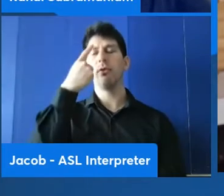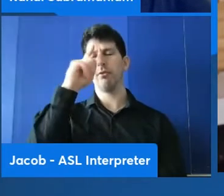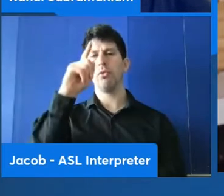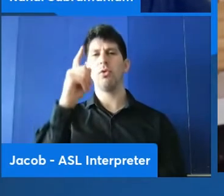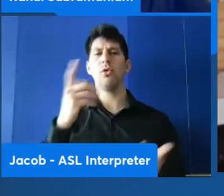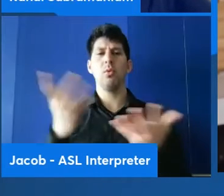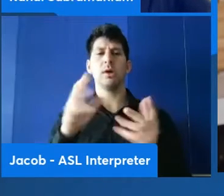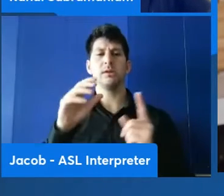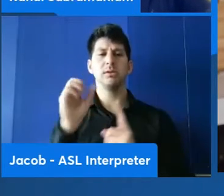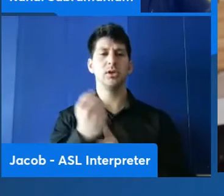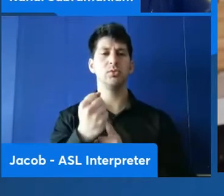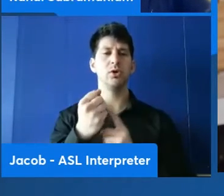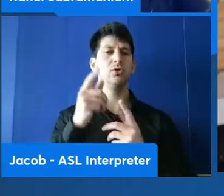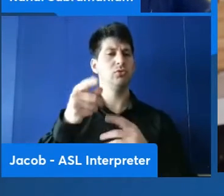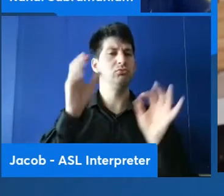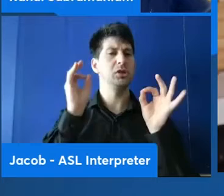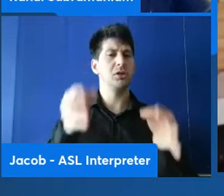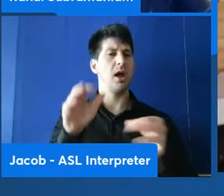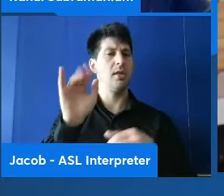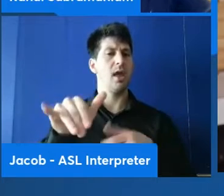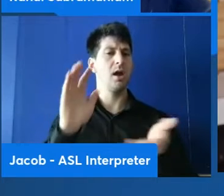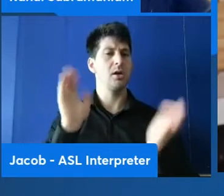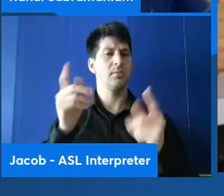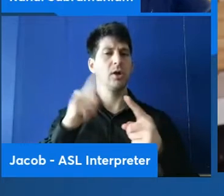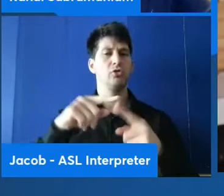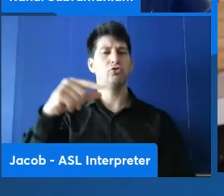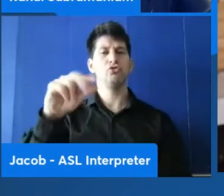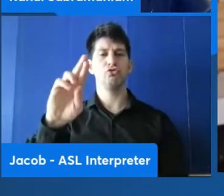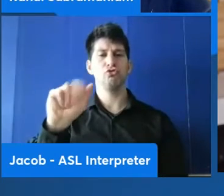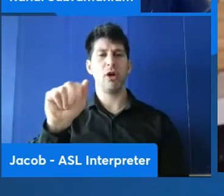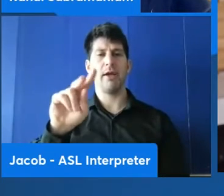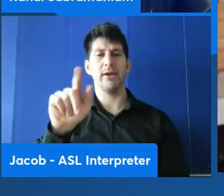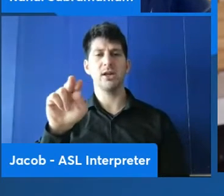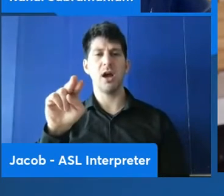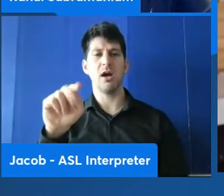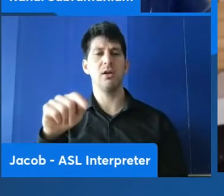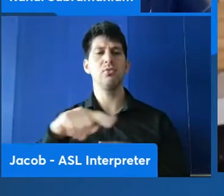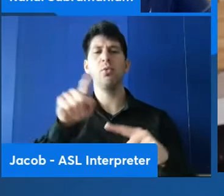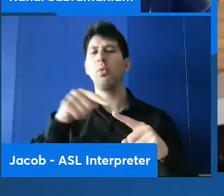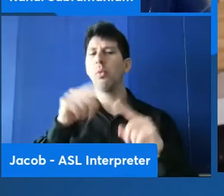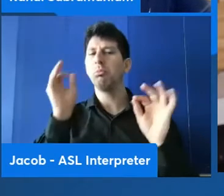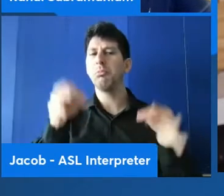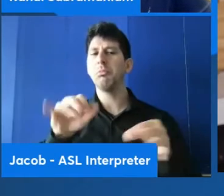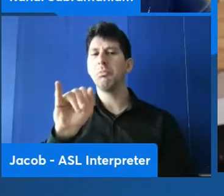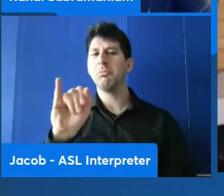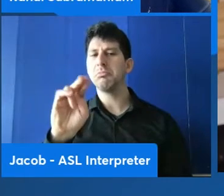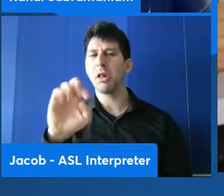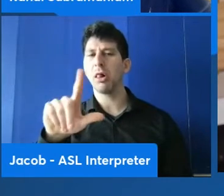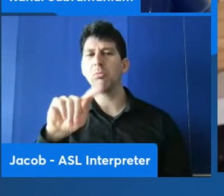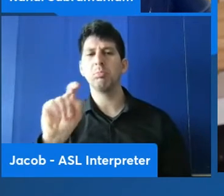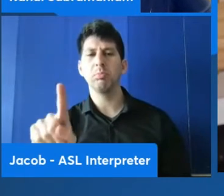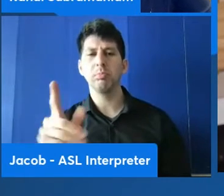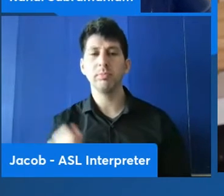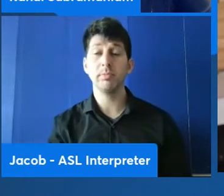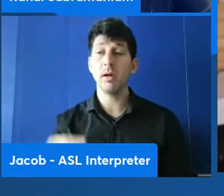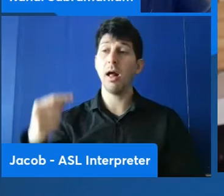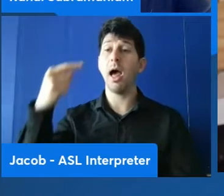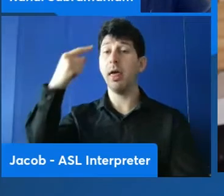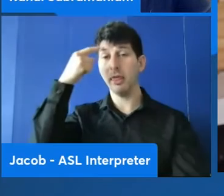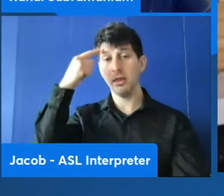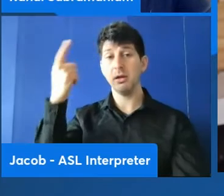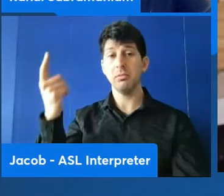what circumstances would you choose this compared to a Graviton? And when would you choose the Intel? So I